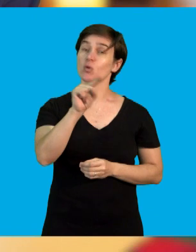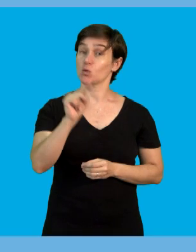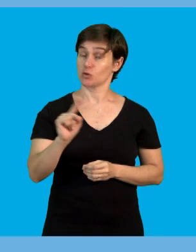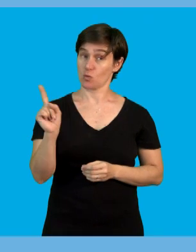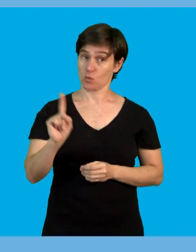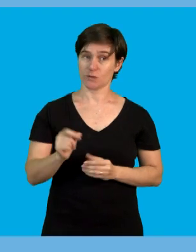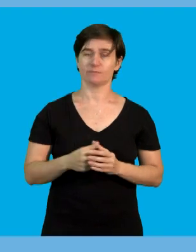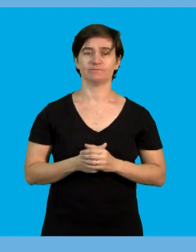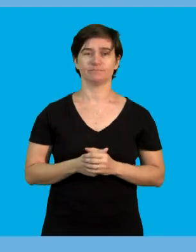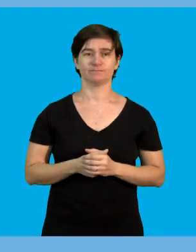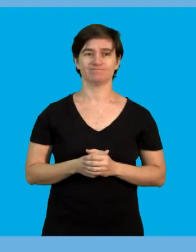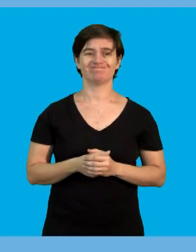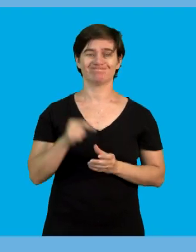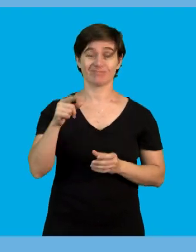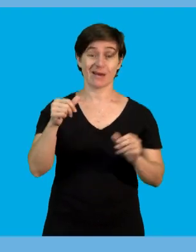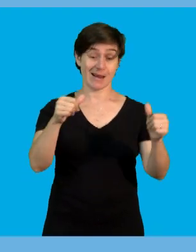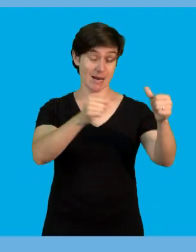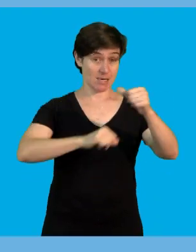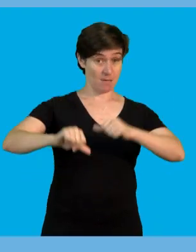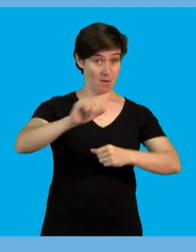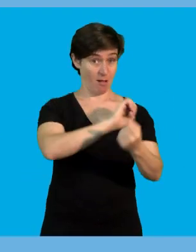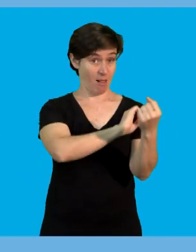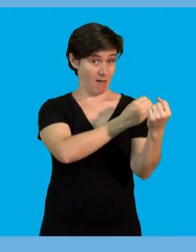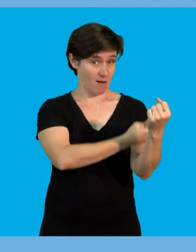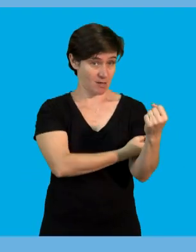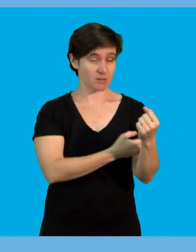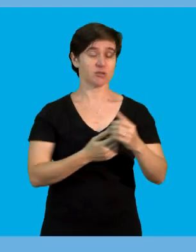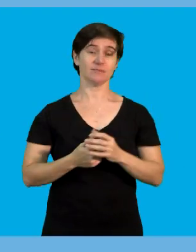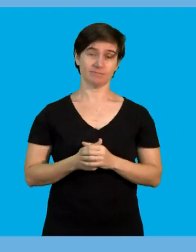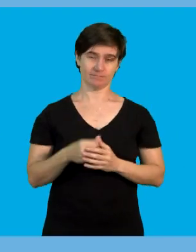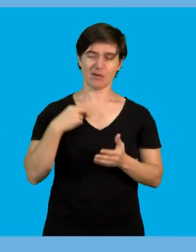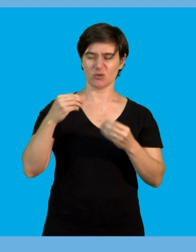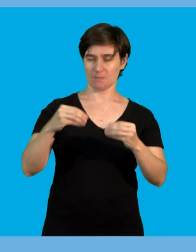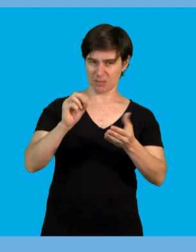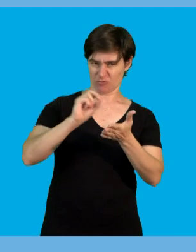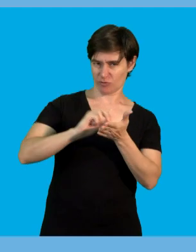to this question is it's chemical energy